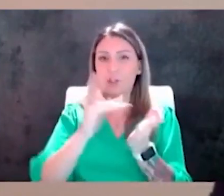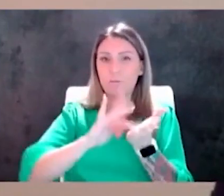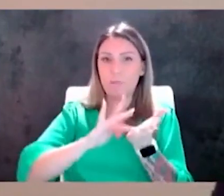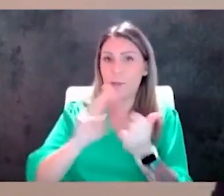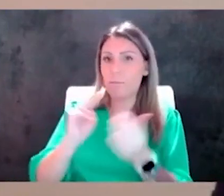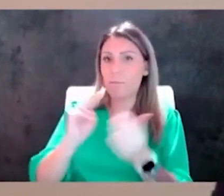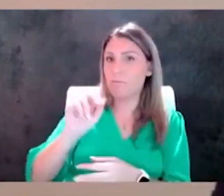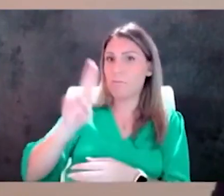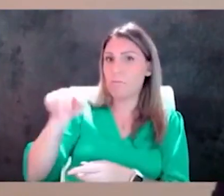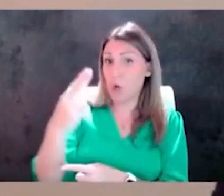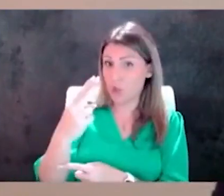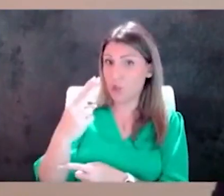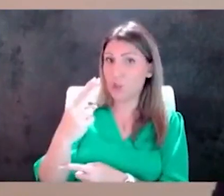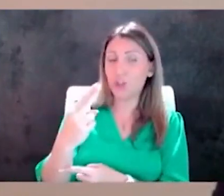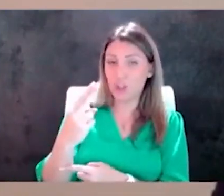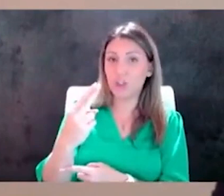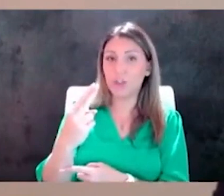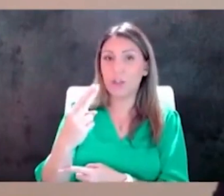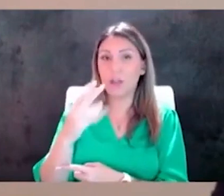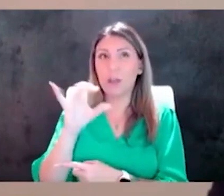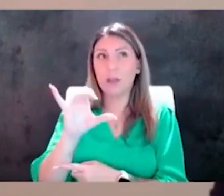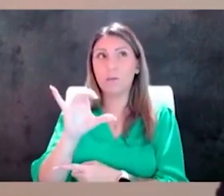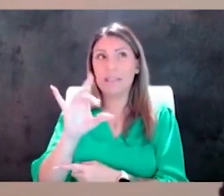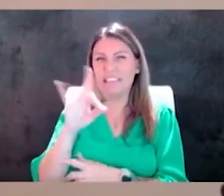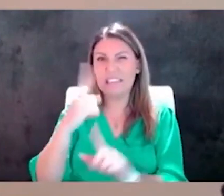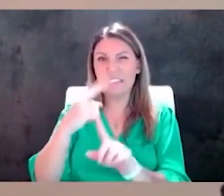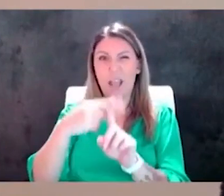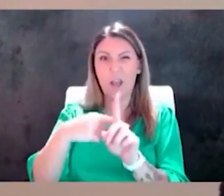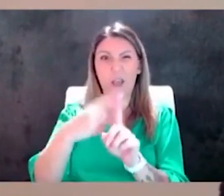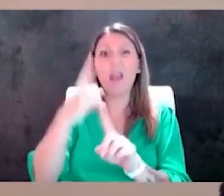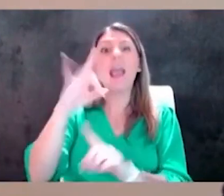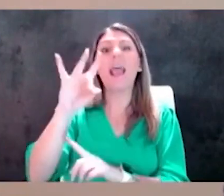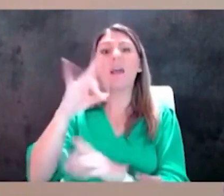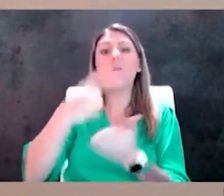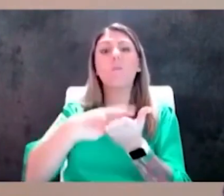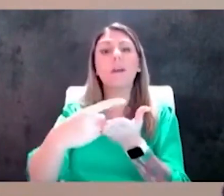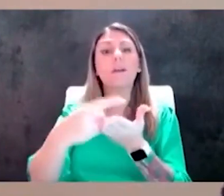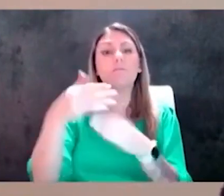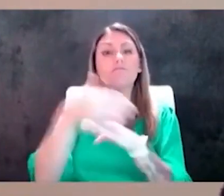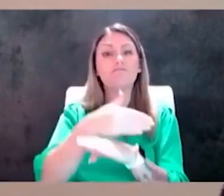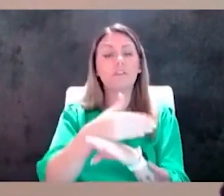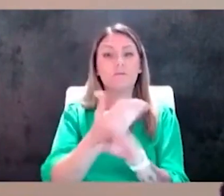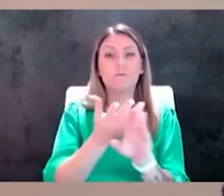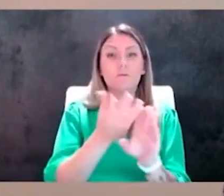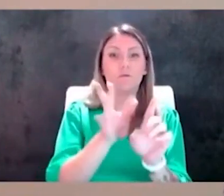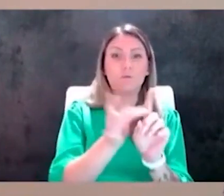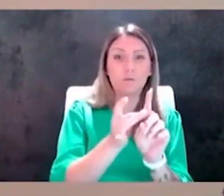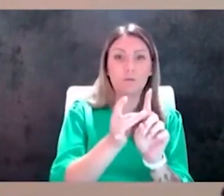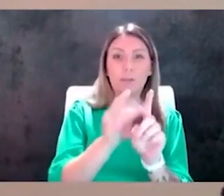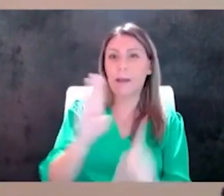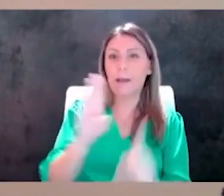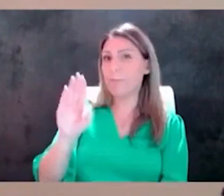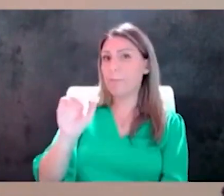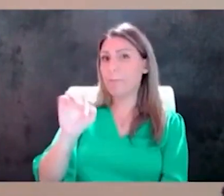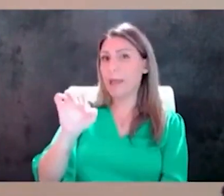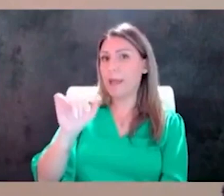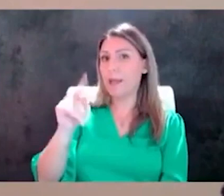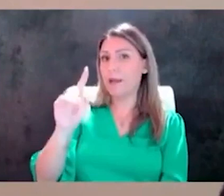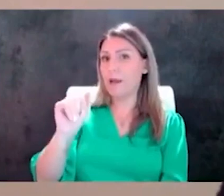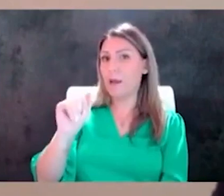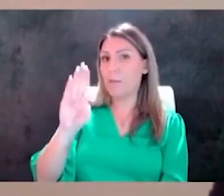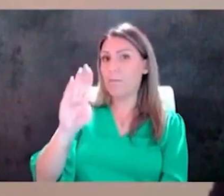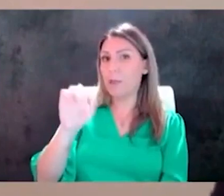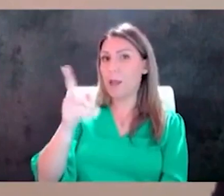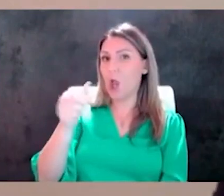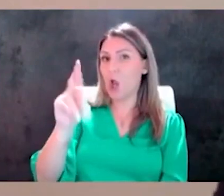which was about 8 weeks after my initial infection. I started taking a beta blocker to control my blood pressure and heart rate, both of which